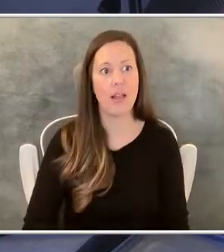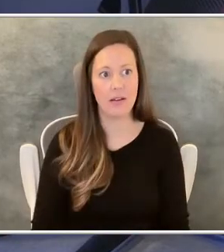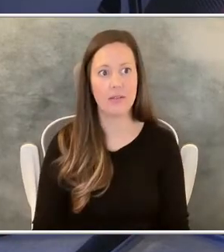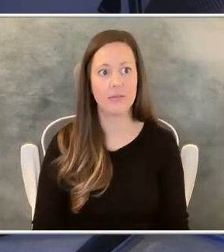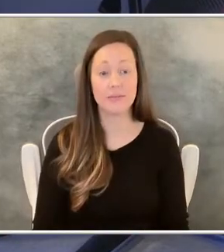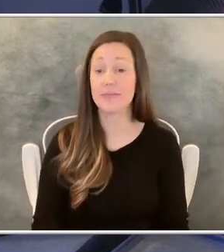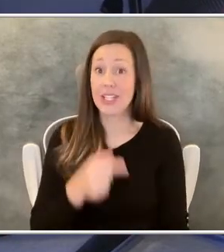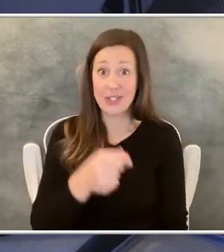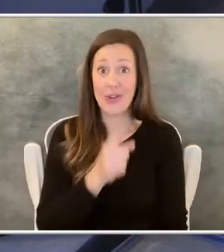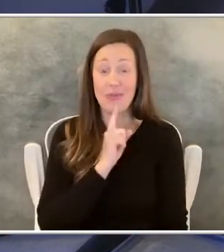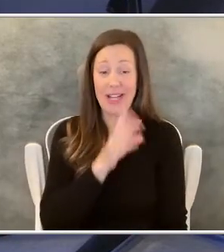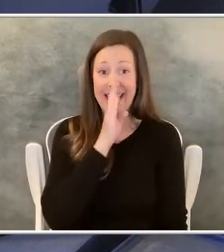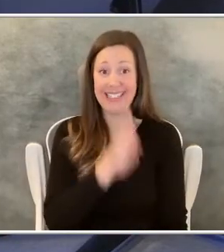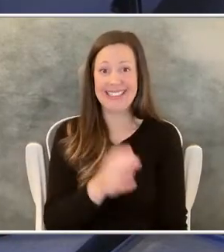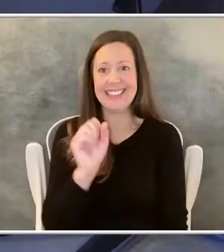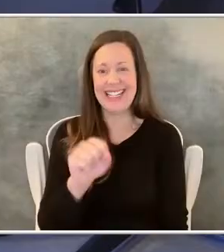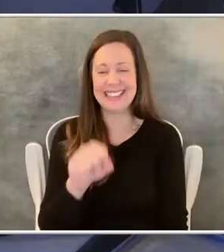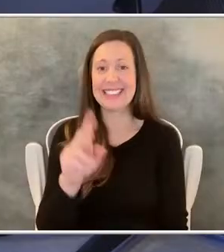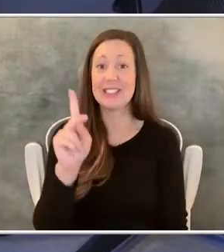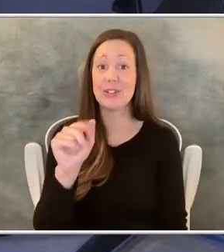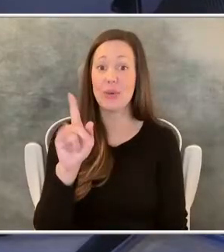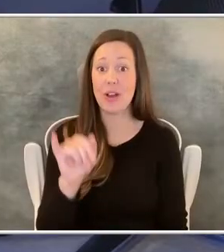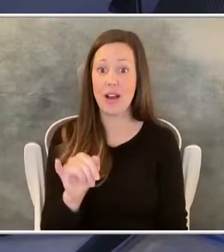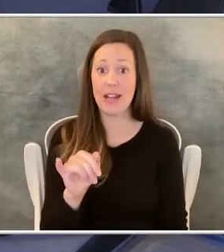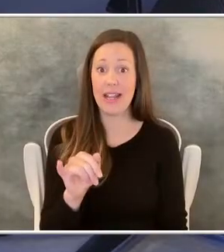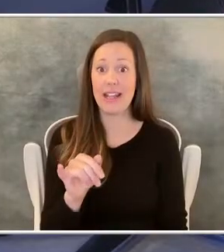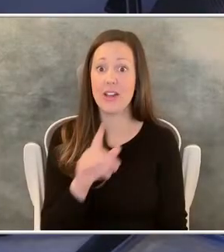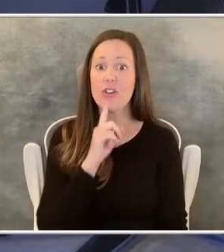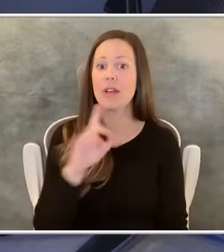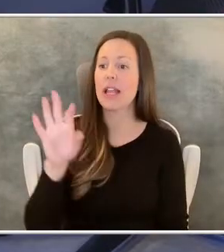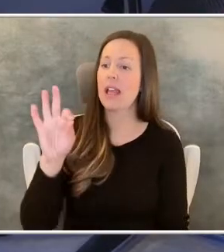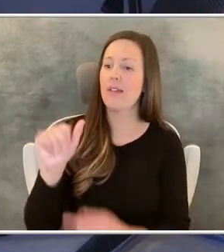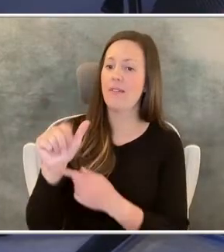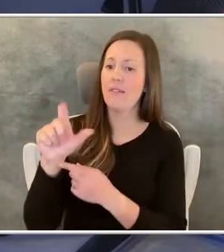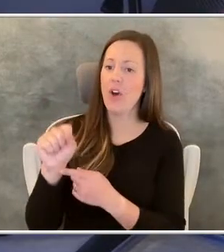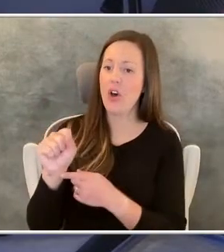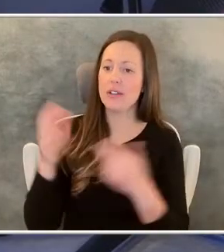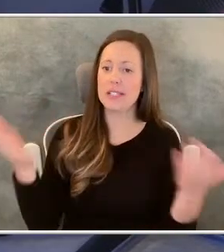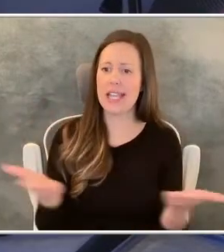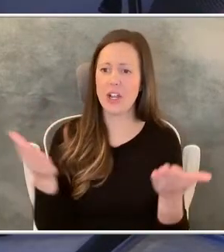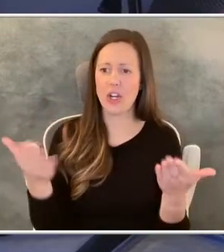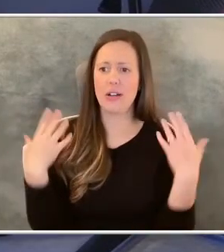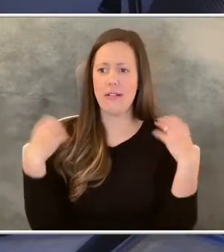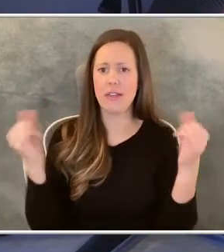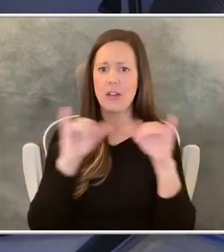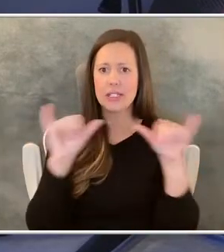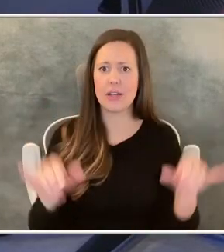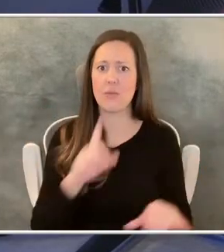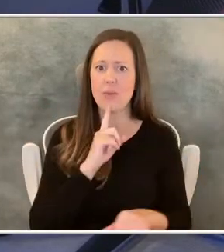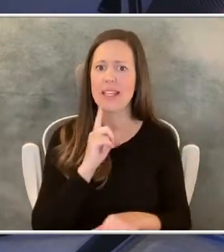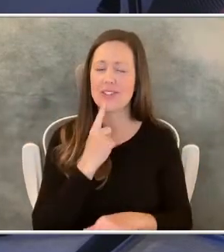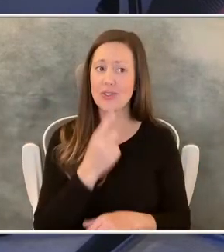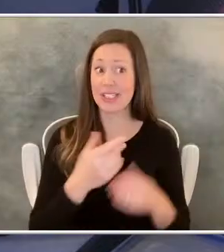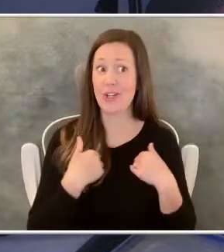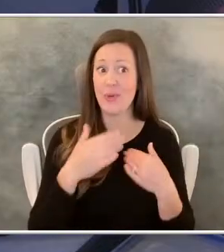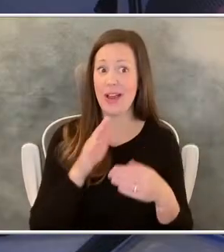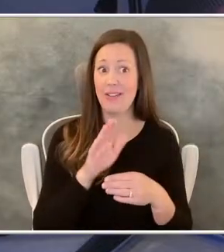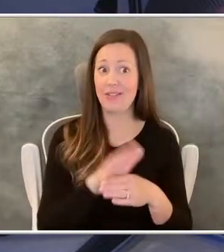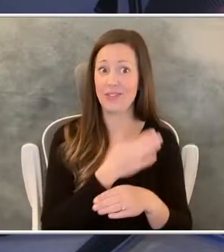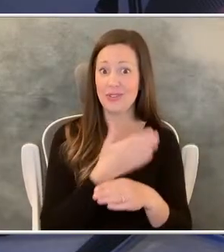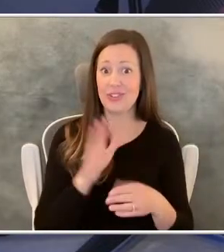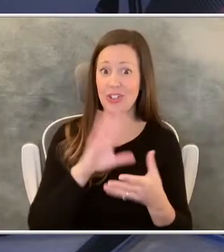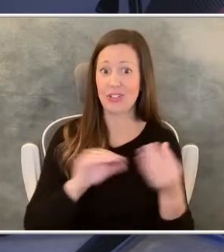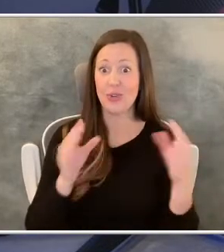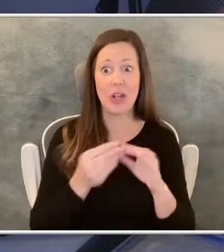that one. So, Kati, we take falls here at the health system very seriously. You have a little story to share with us. We don't want our patients falling